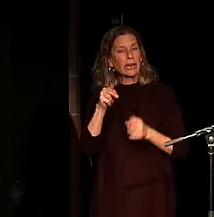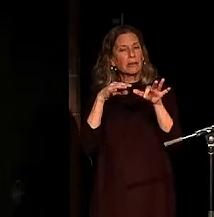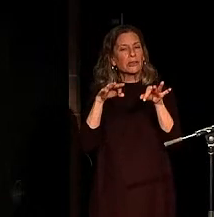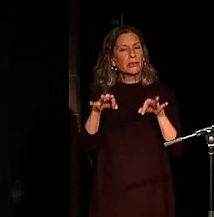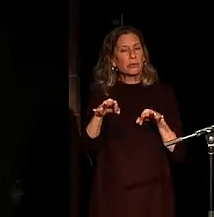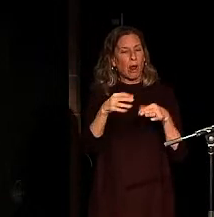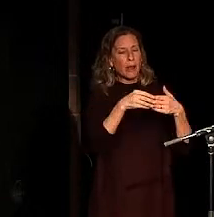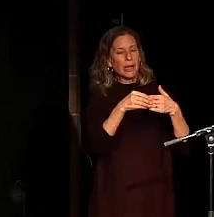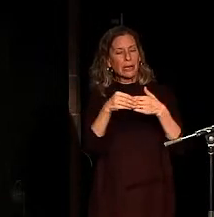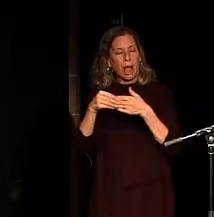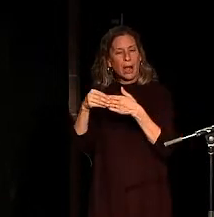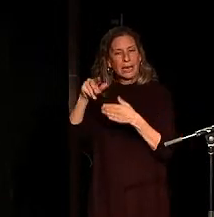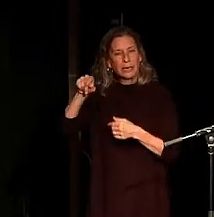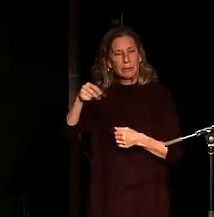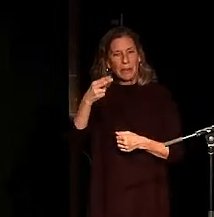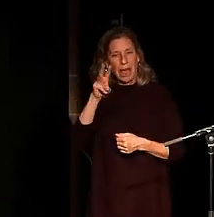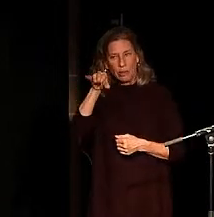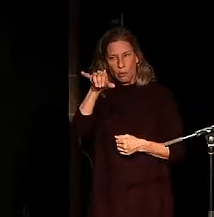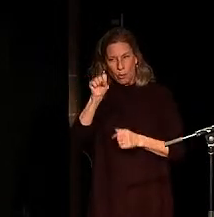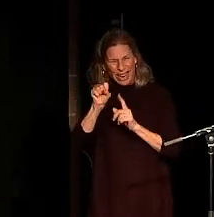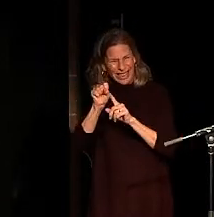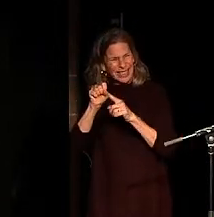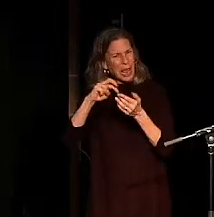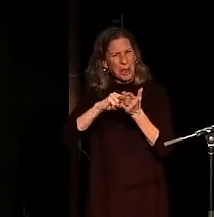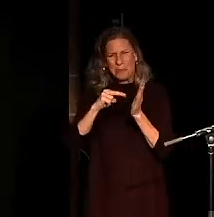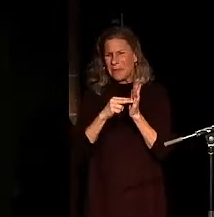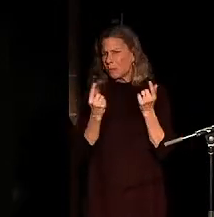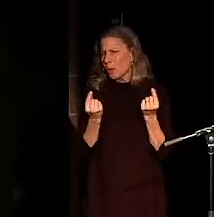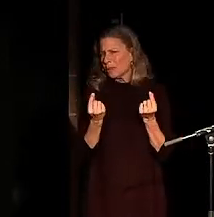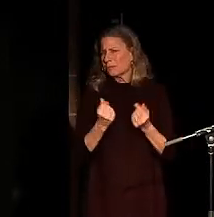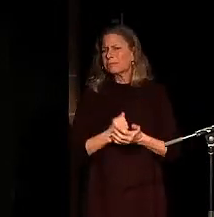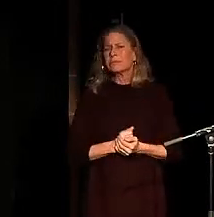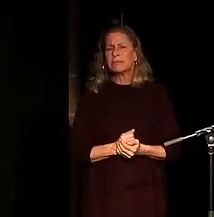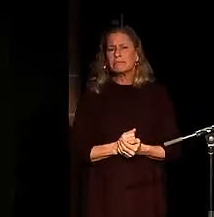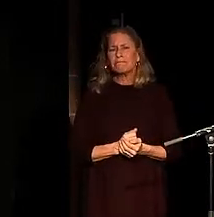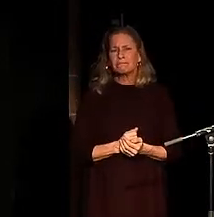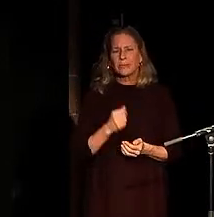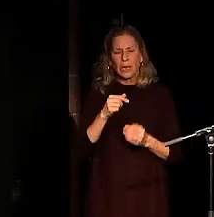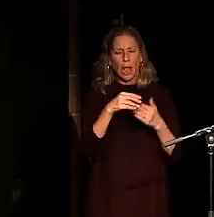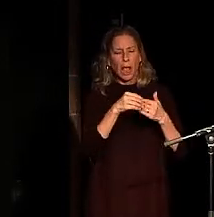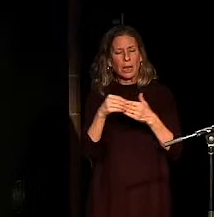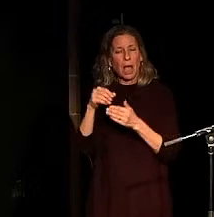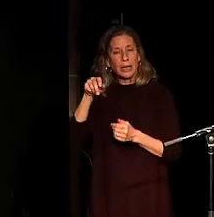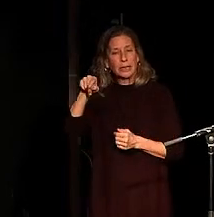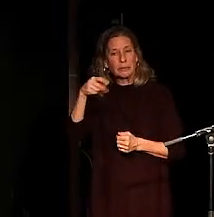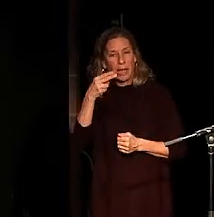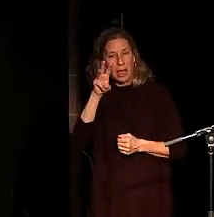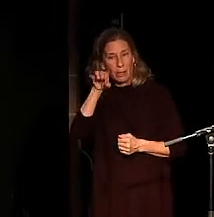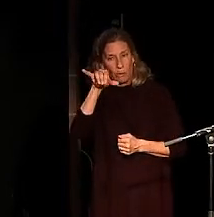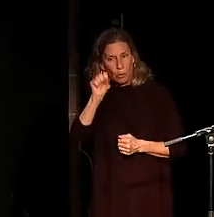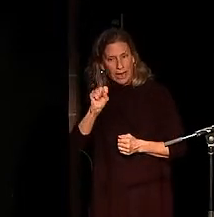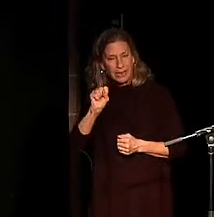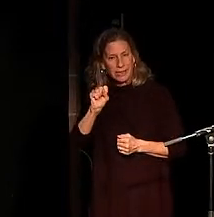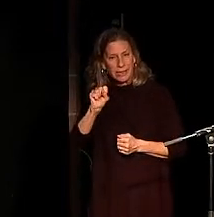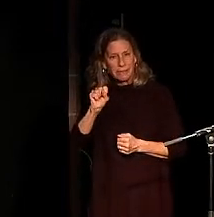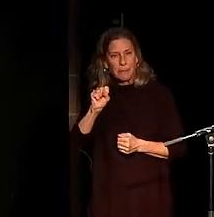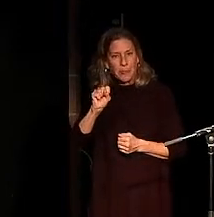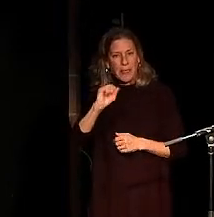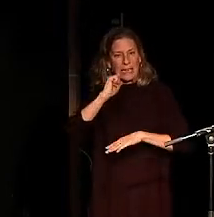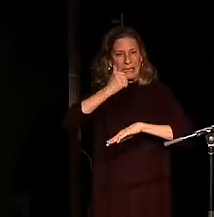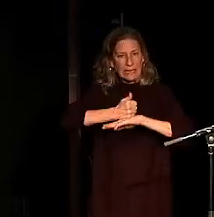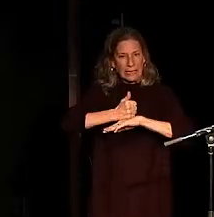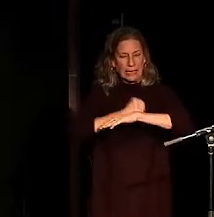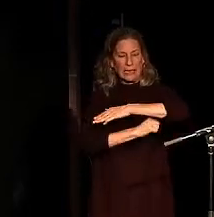tell us more about guided pathways. I mean, you used the term, but what does it mean? What is it? Yeah, so Guided Pathways is a framework to